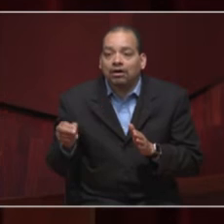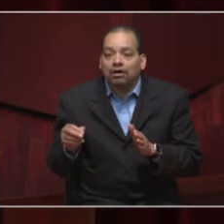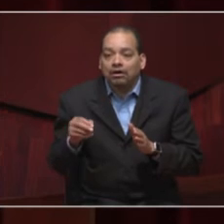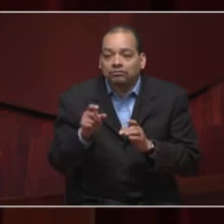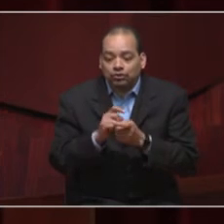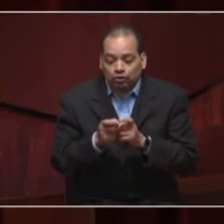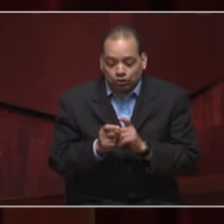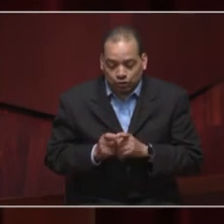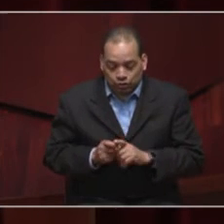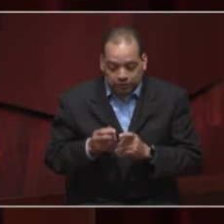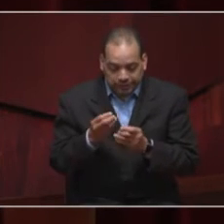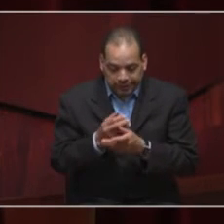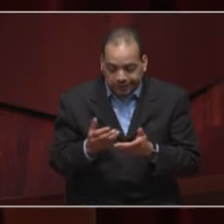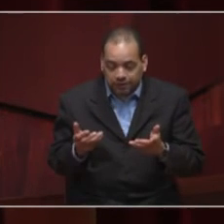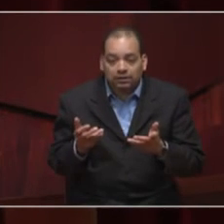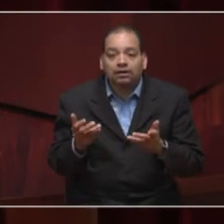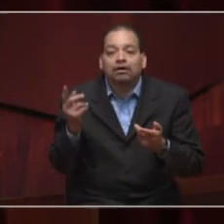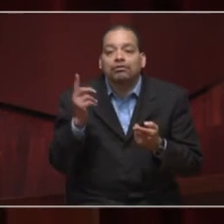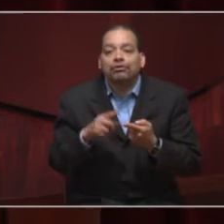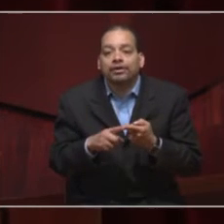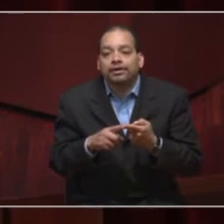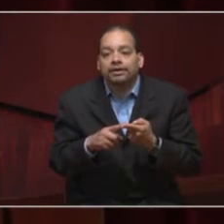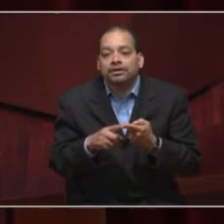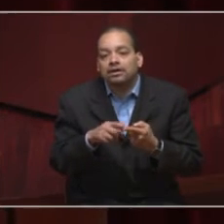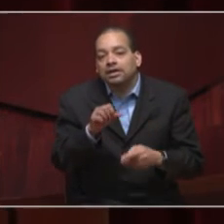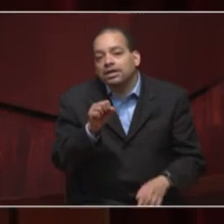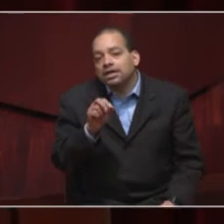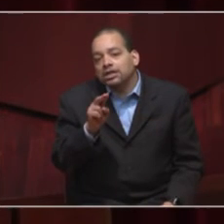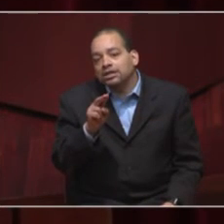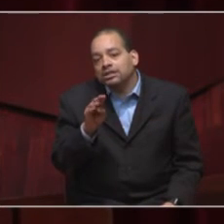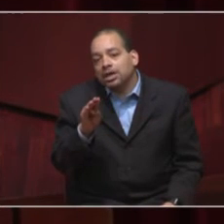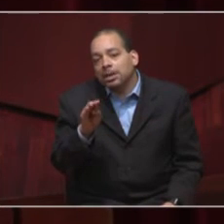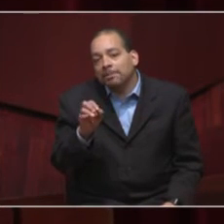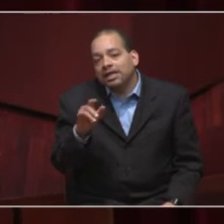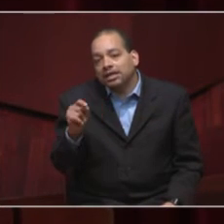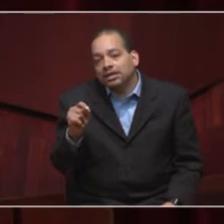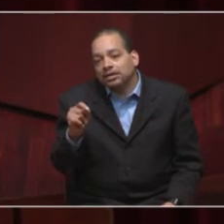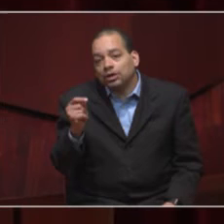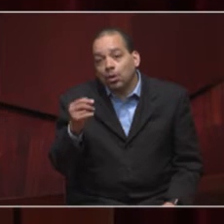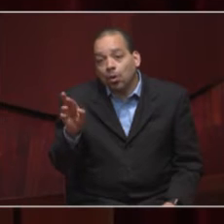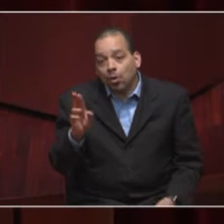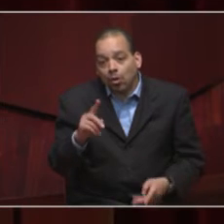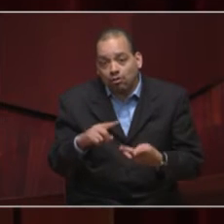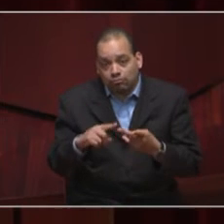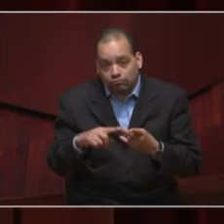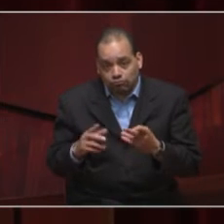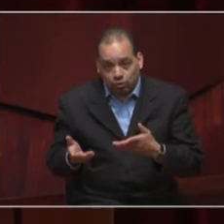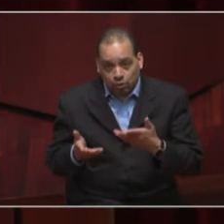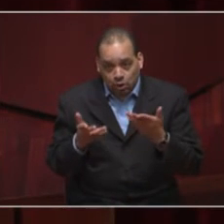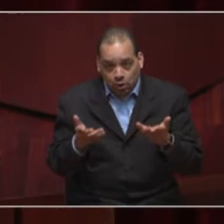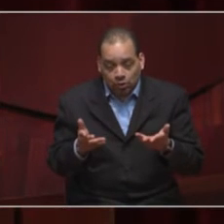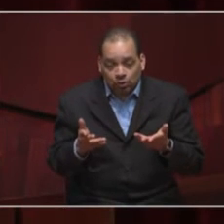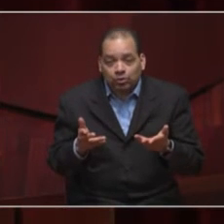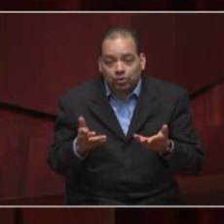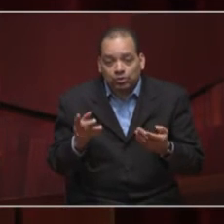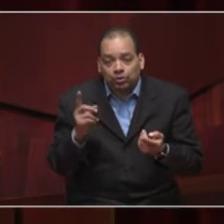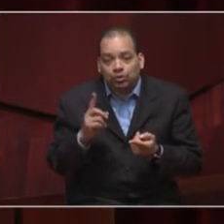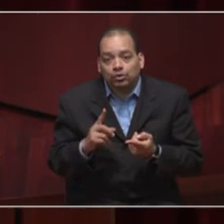them, and then submit or propose those transfer requests, those TRs, to the National